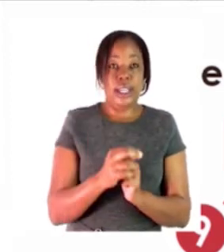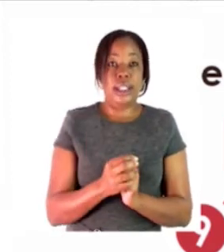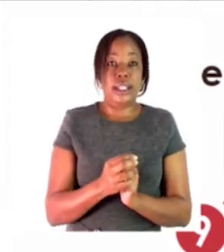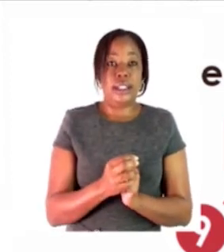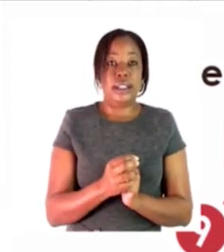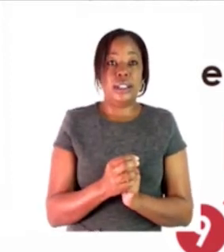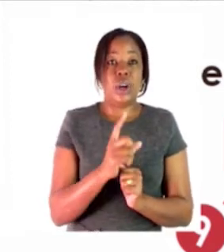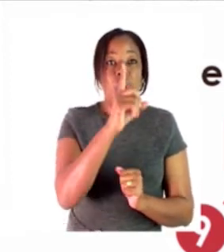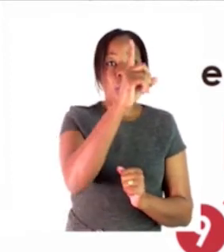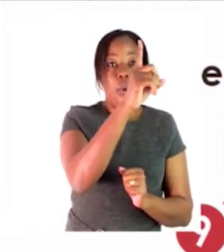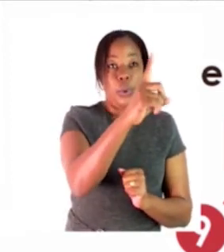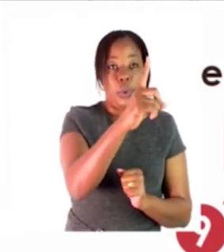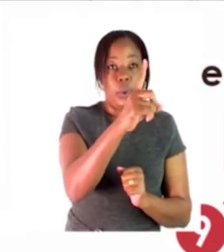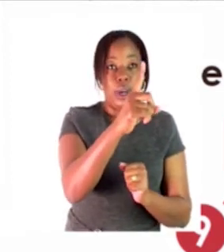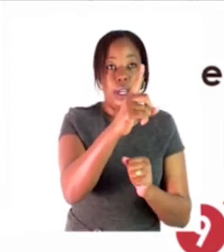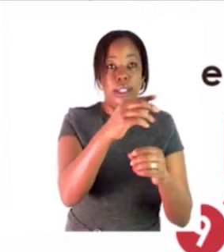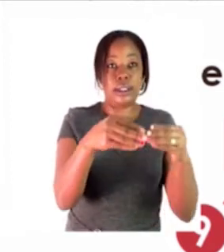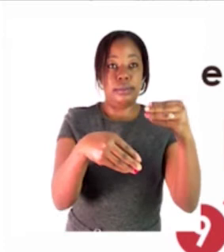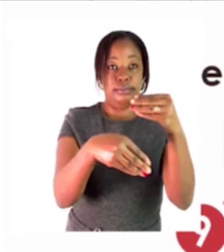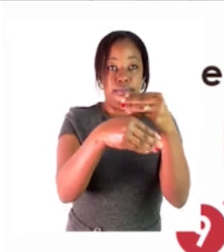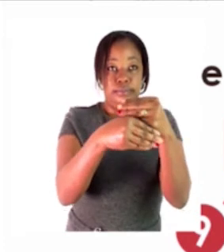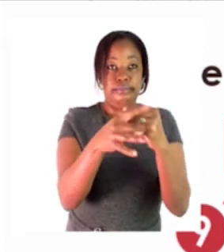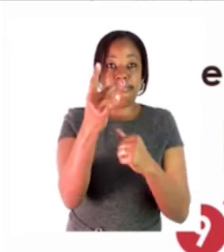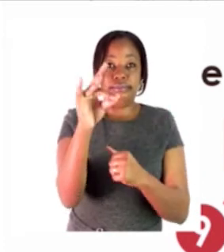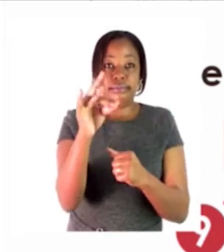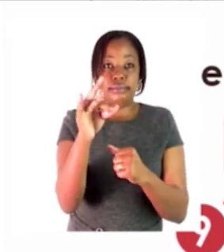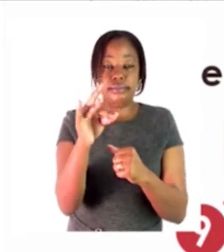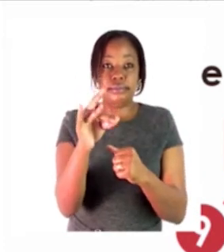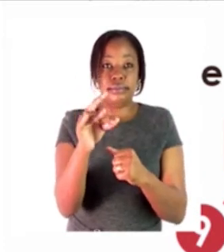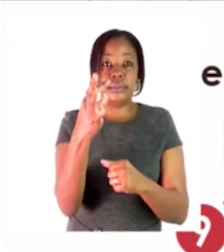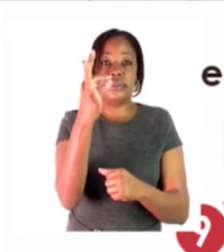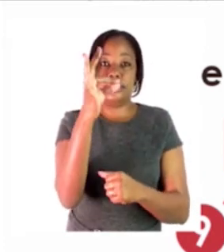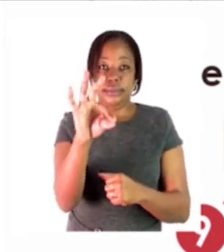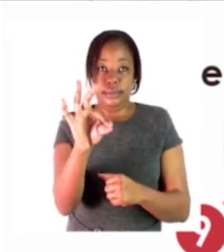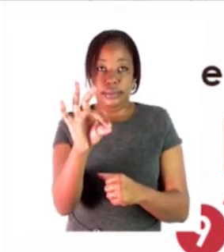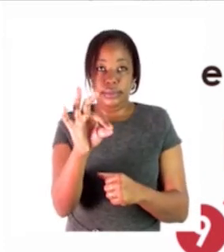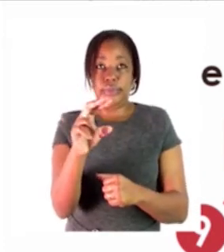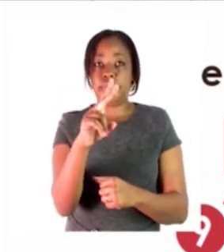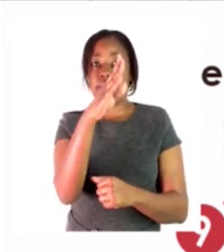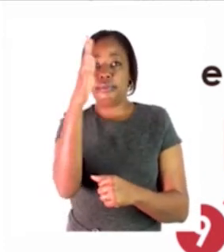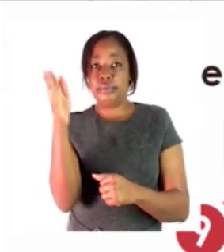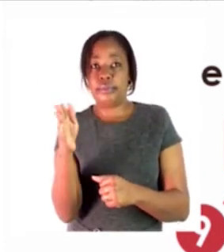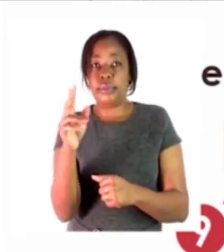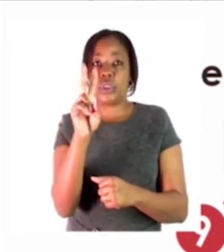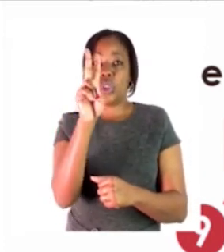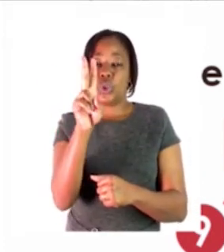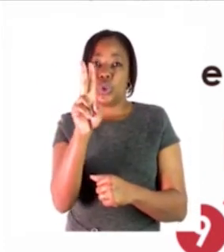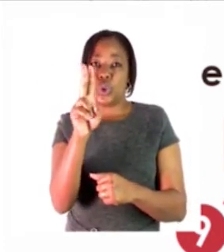1 plus 8 is 9. What about 2? What number are you going to add with a 2 to get a